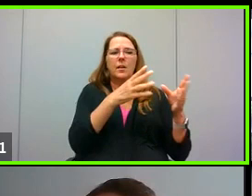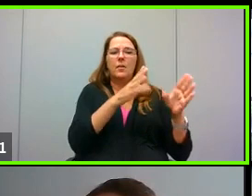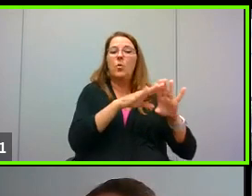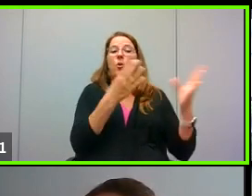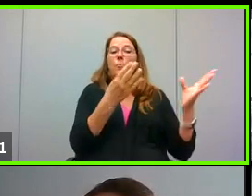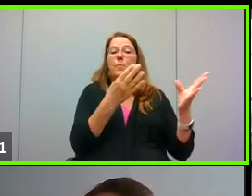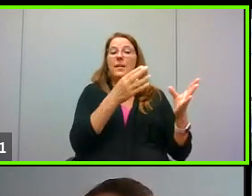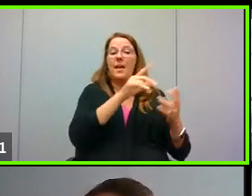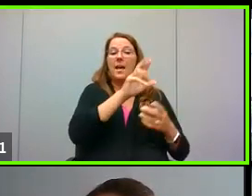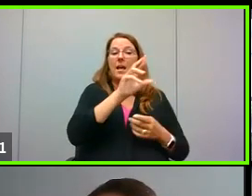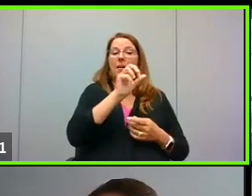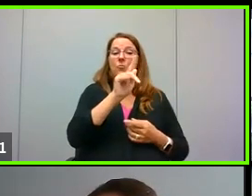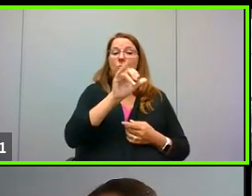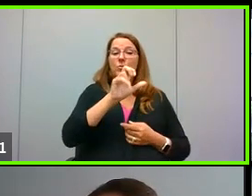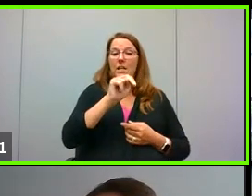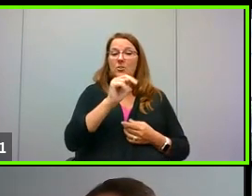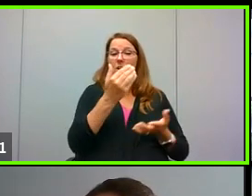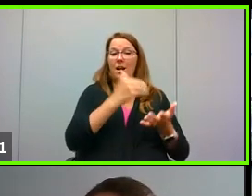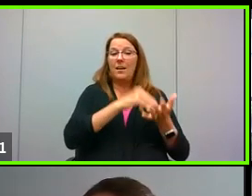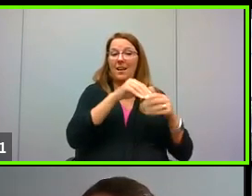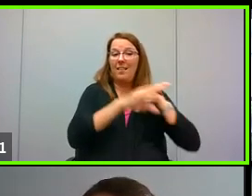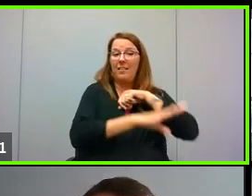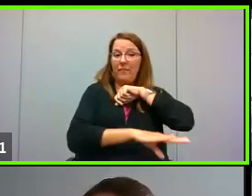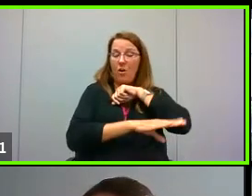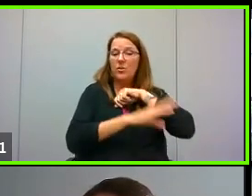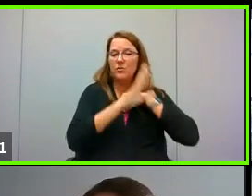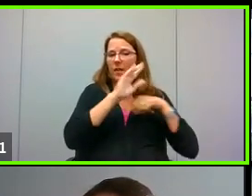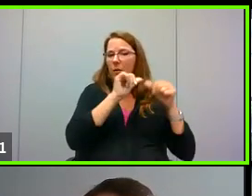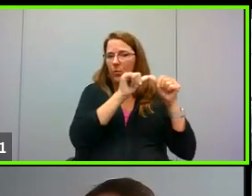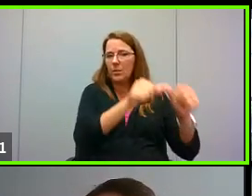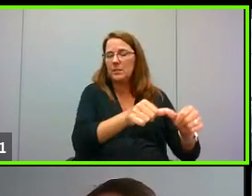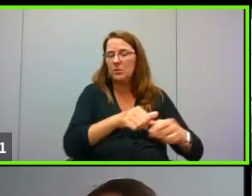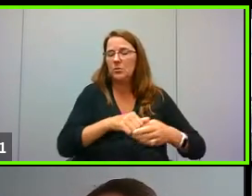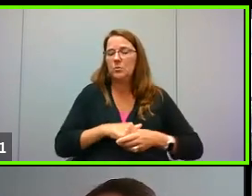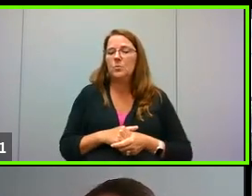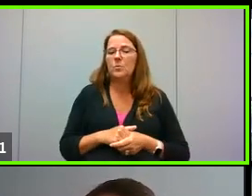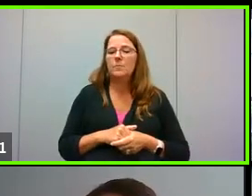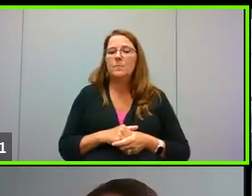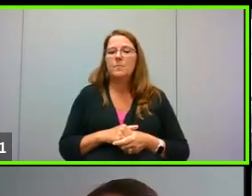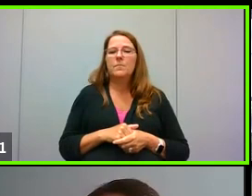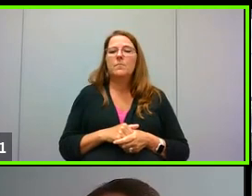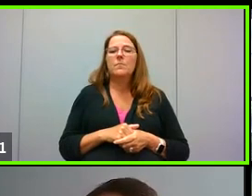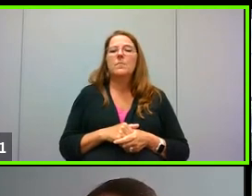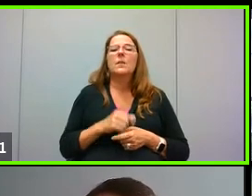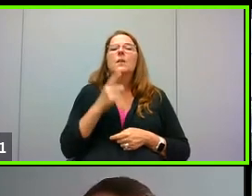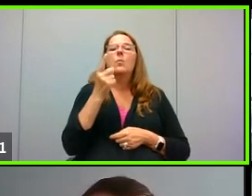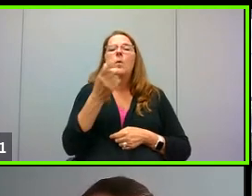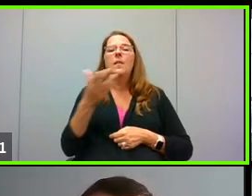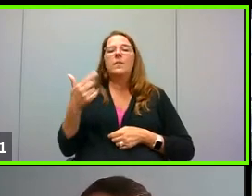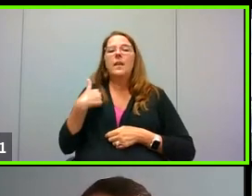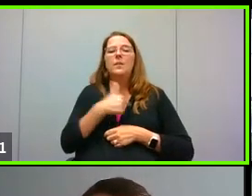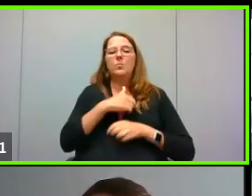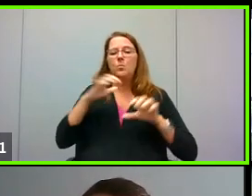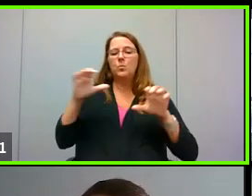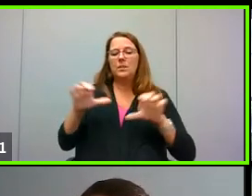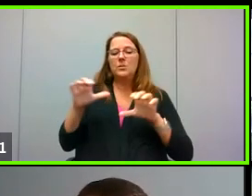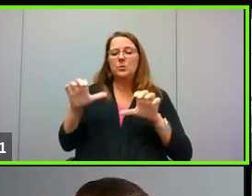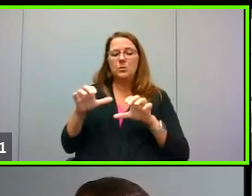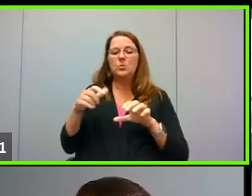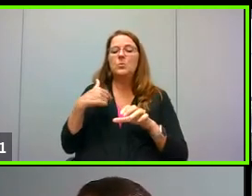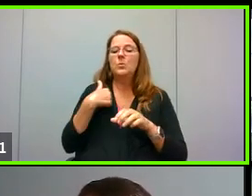in the fall, so we expect that to continue. One of the things we do as well is we take phone calls and do